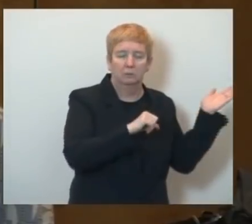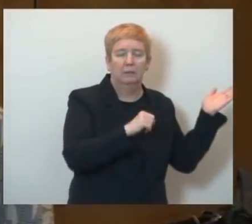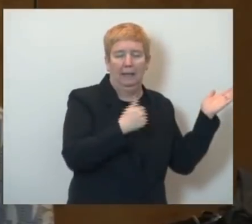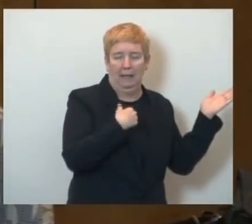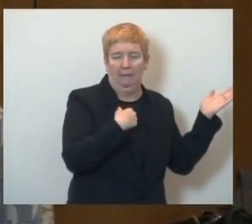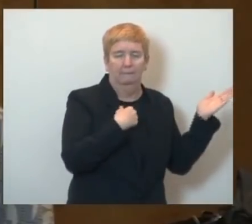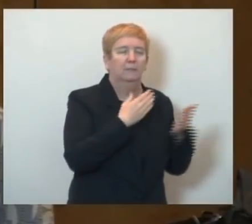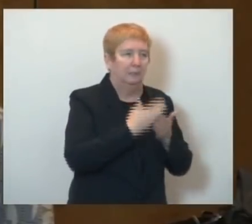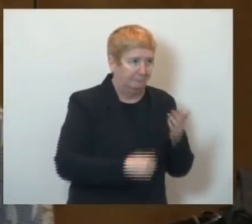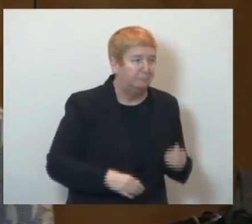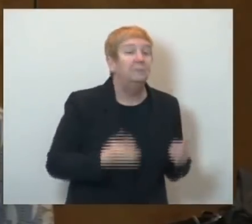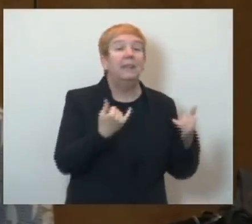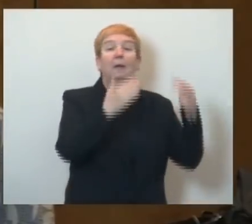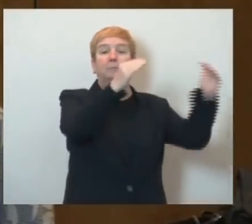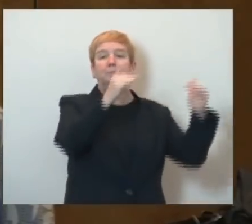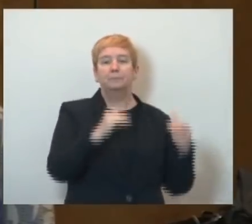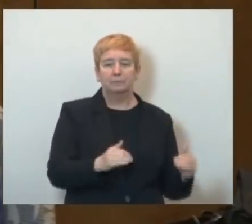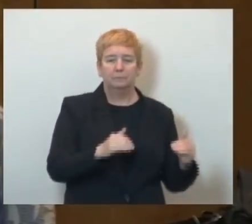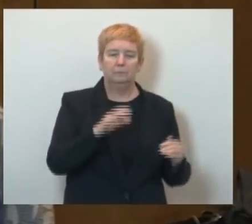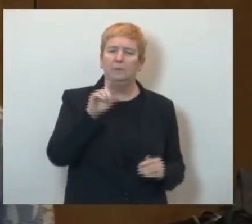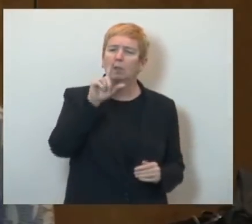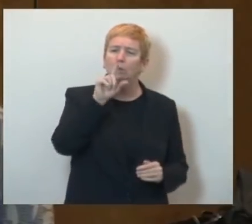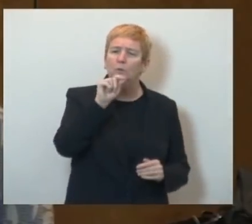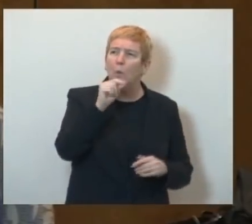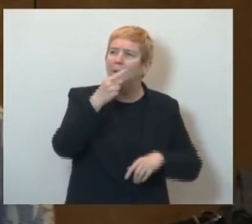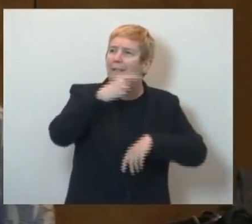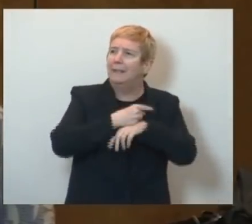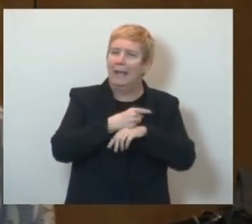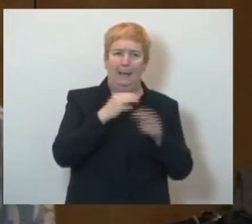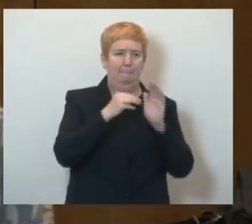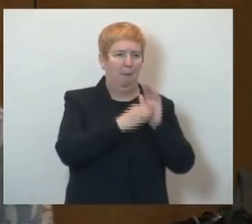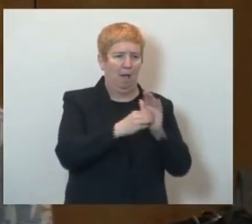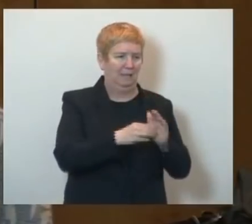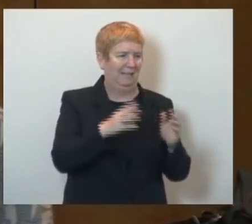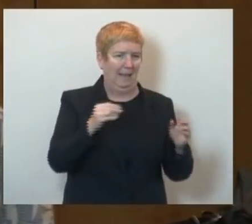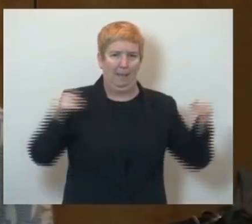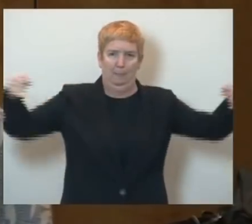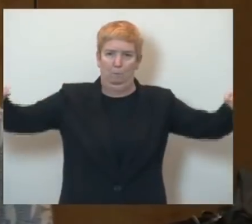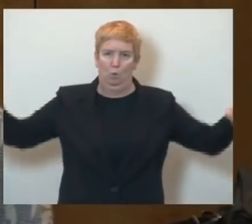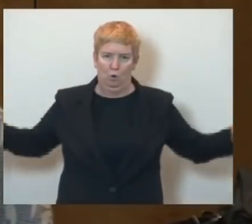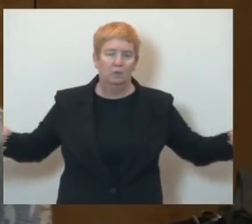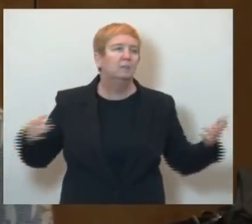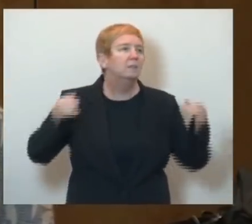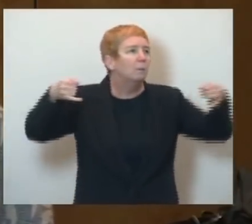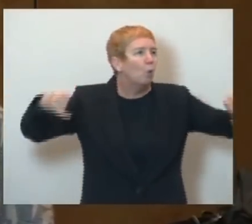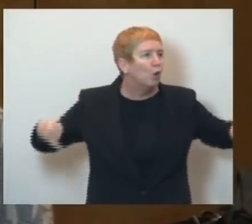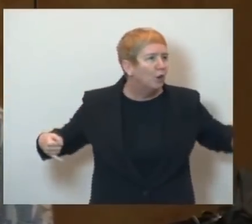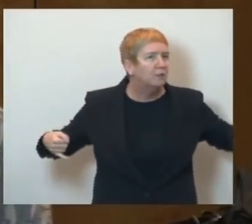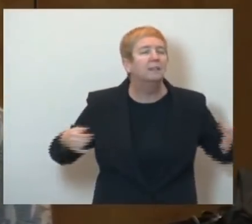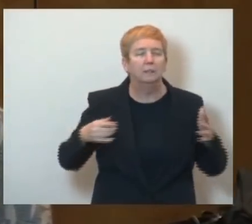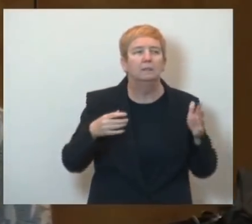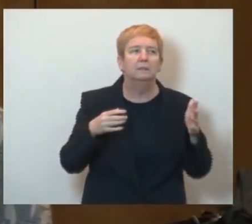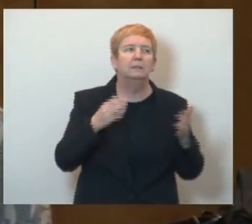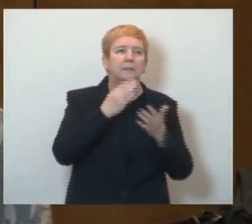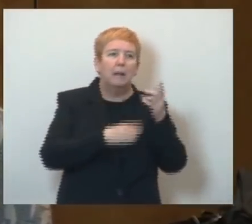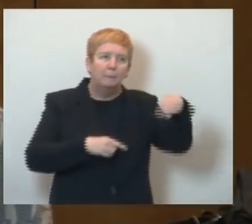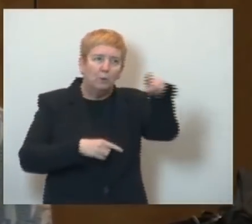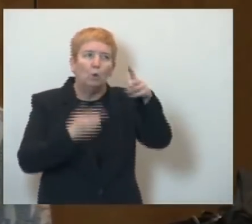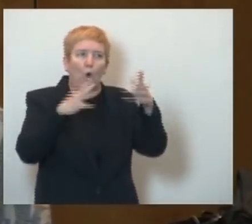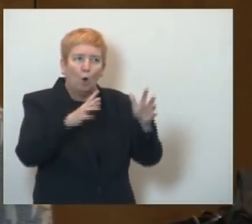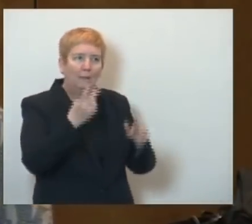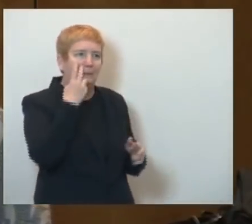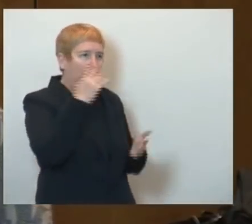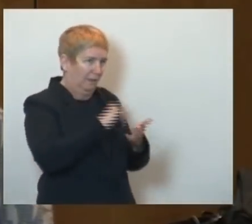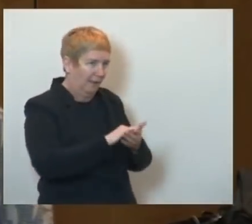The last thing is about 20-day modeling and border spread. So somebody's already gotten on the website and looked up at the slide presentation. So thank